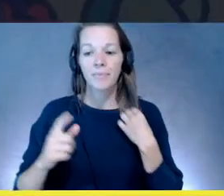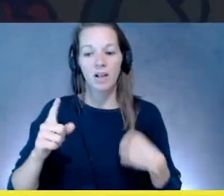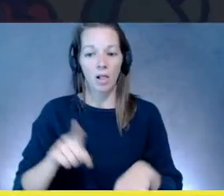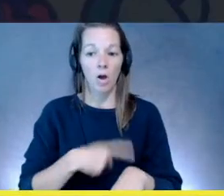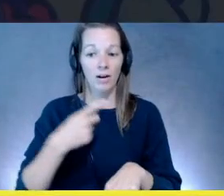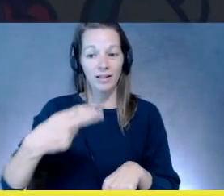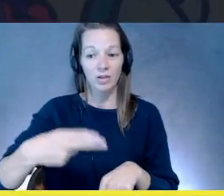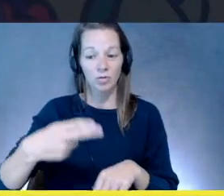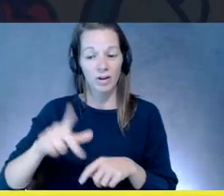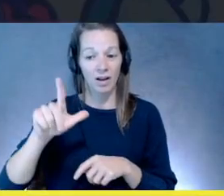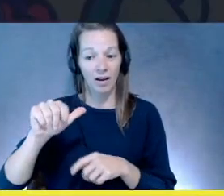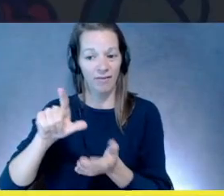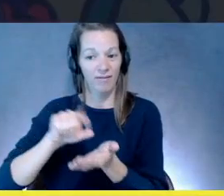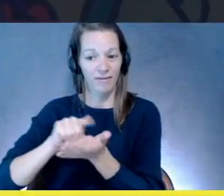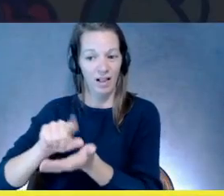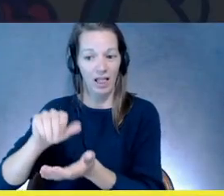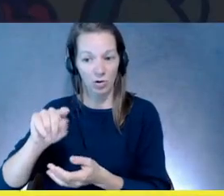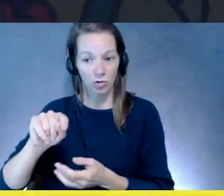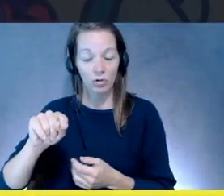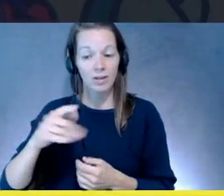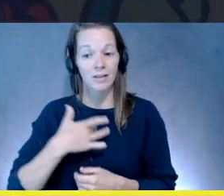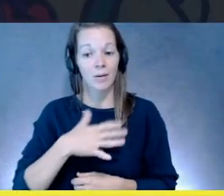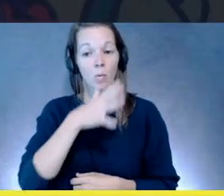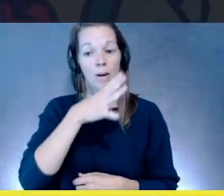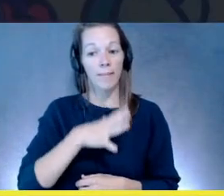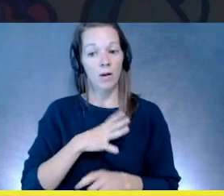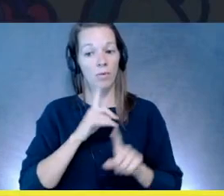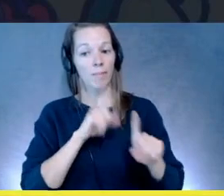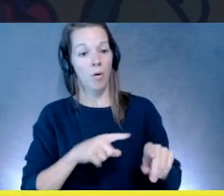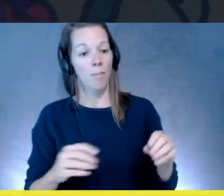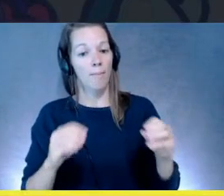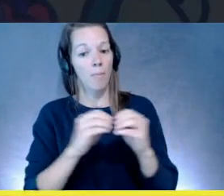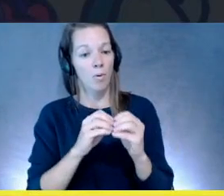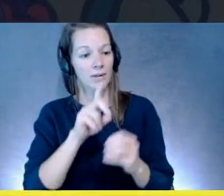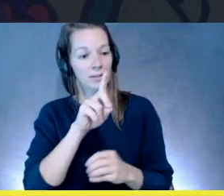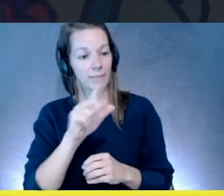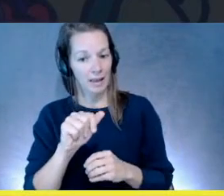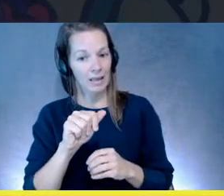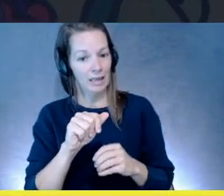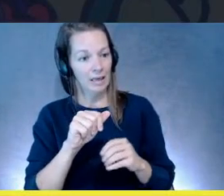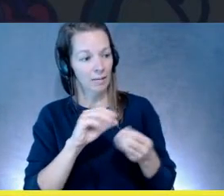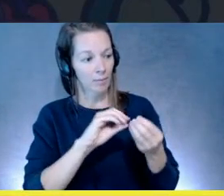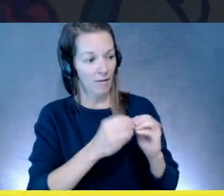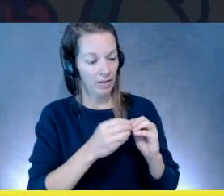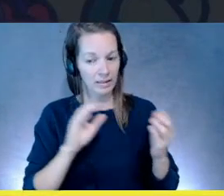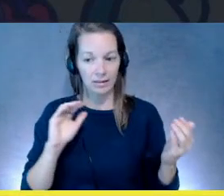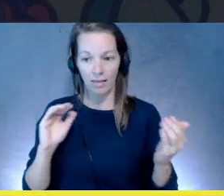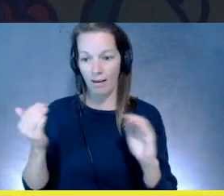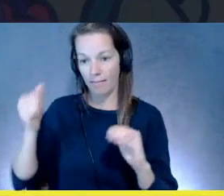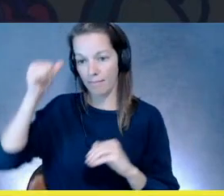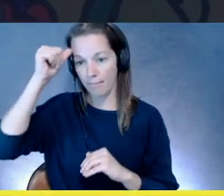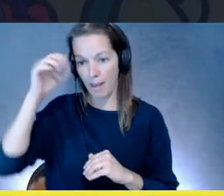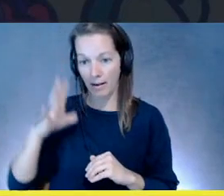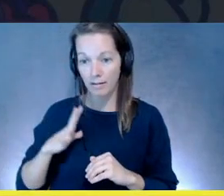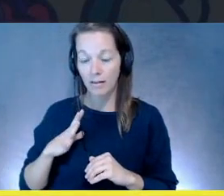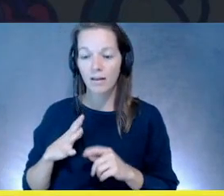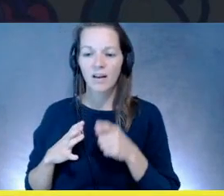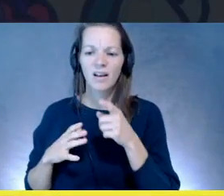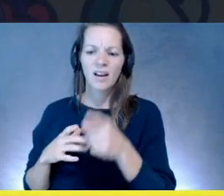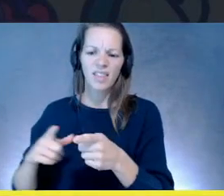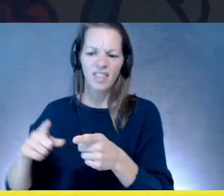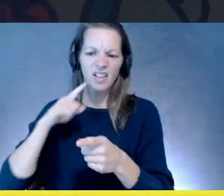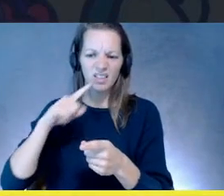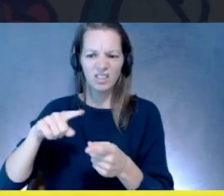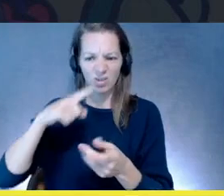has documented that women tend to report more disability prevalence compared to men. And this scholarship really tends to